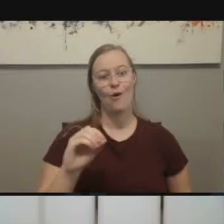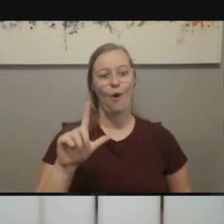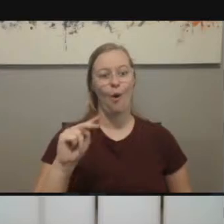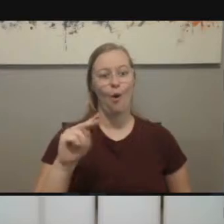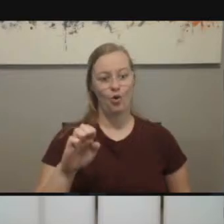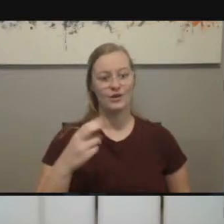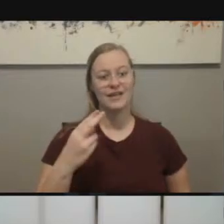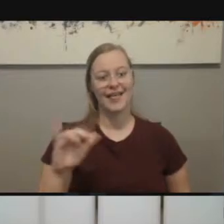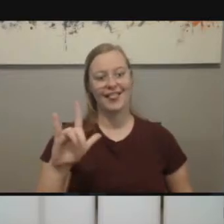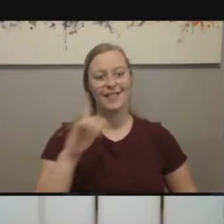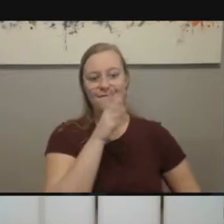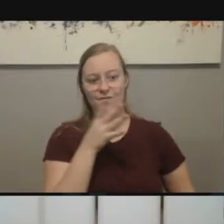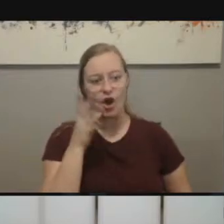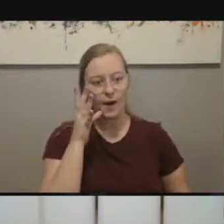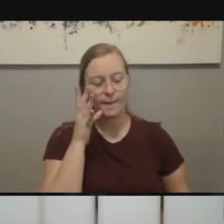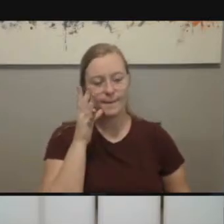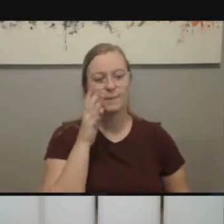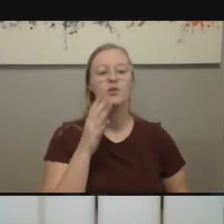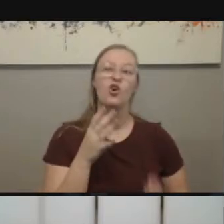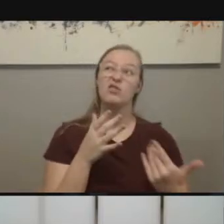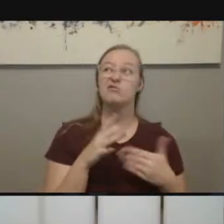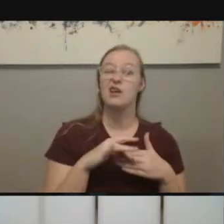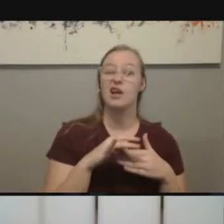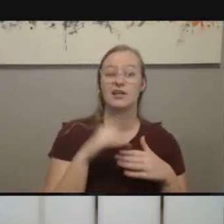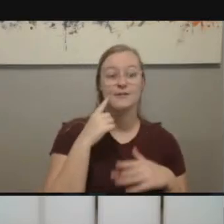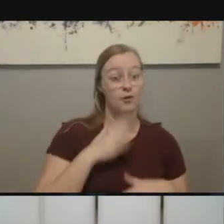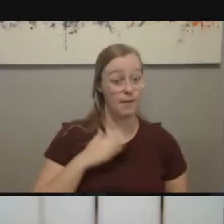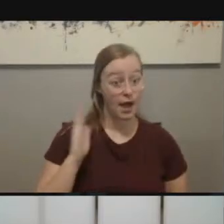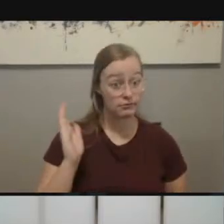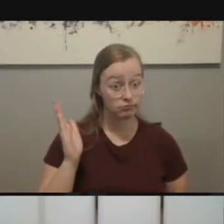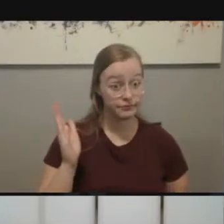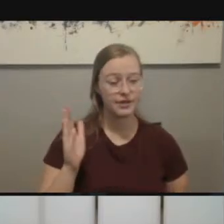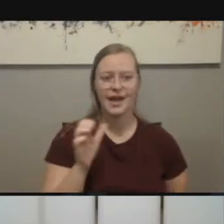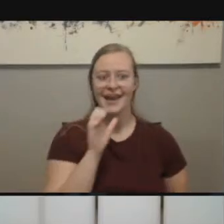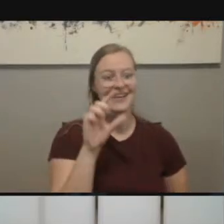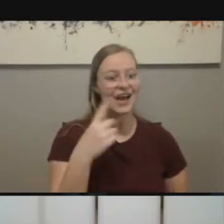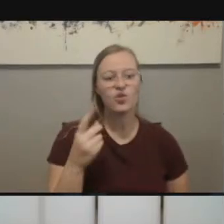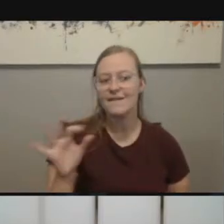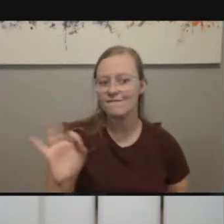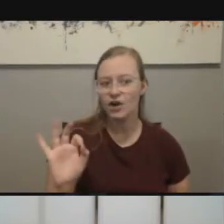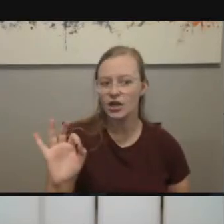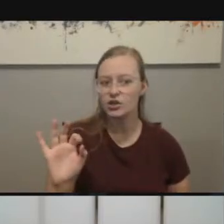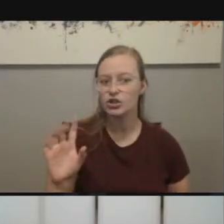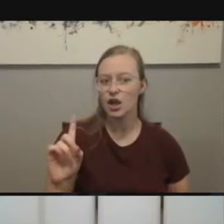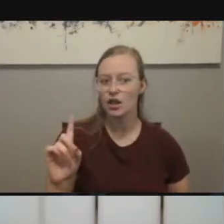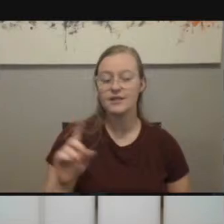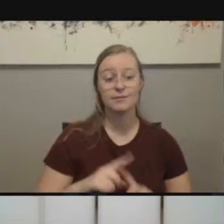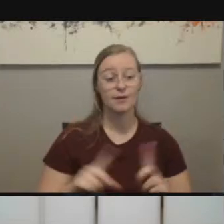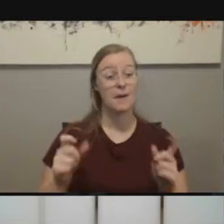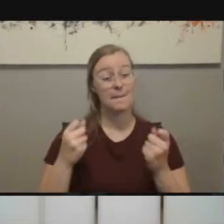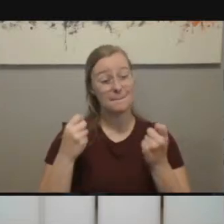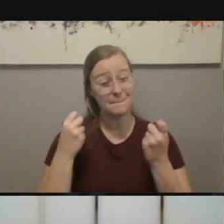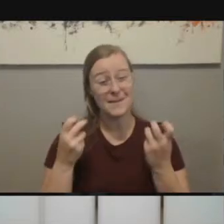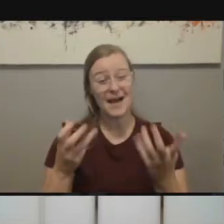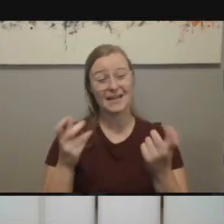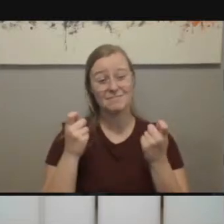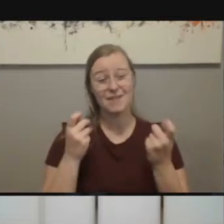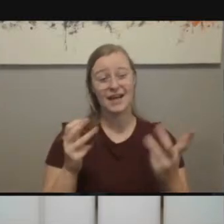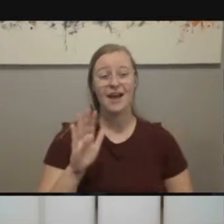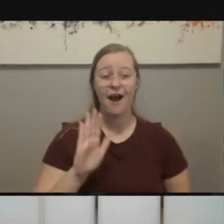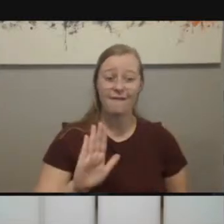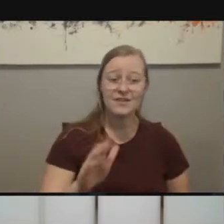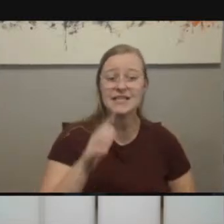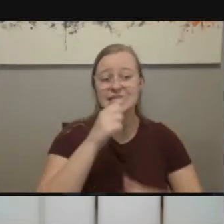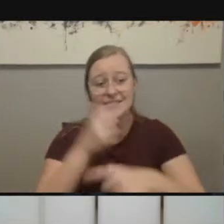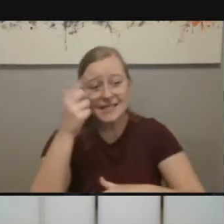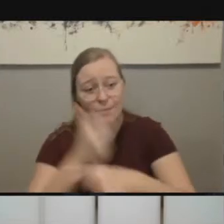or in the context of my talk, not just Frederick, but many, many of his siblings,